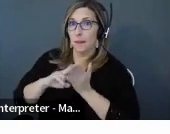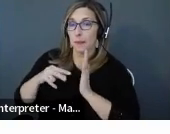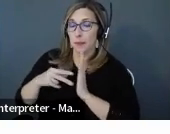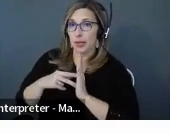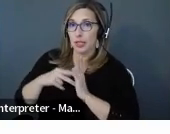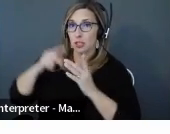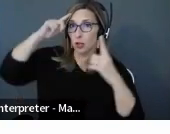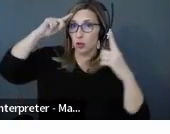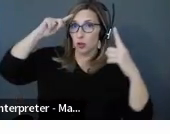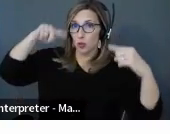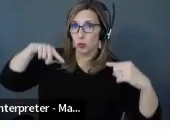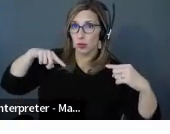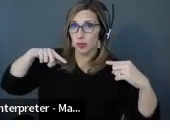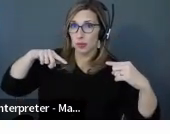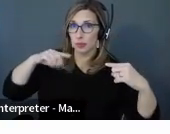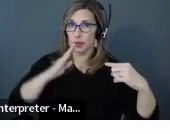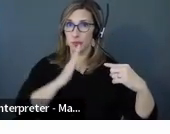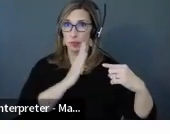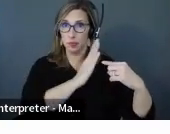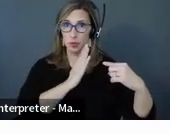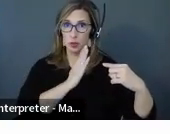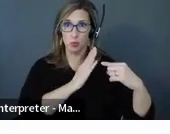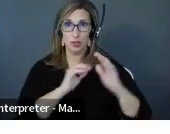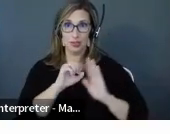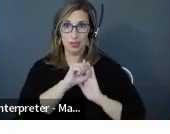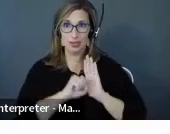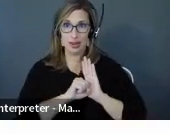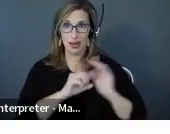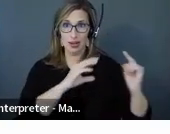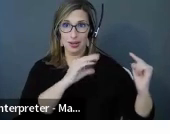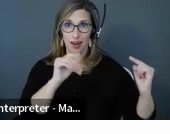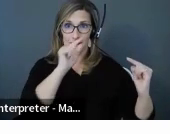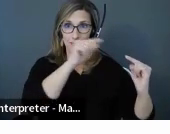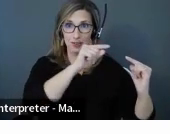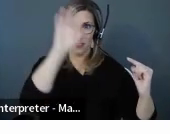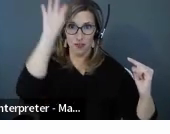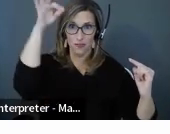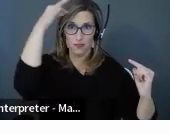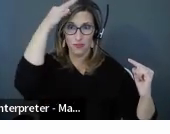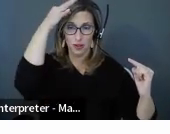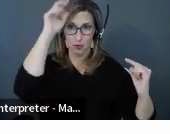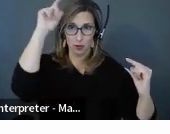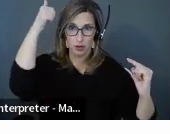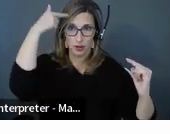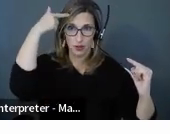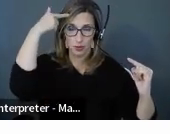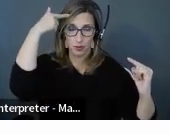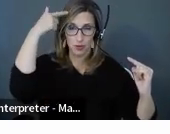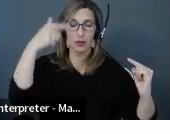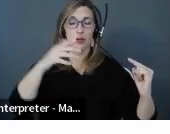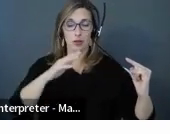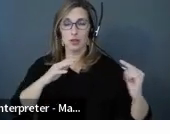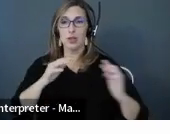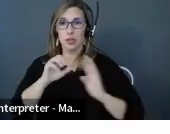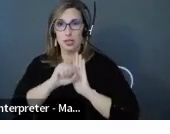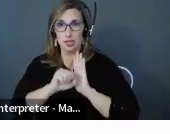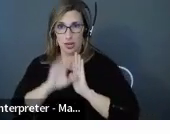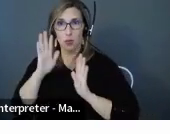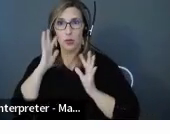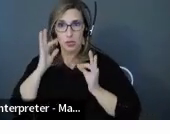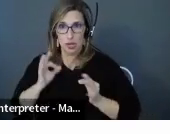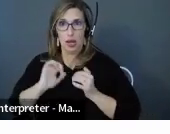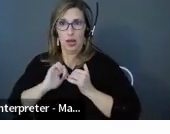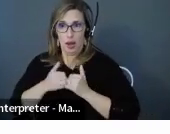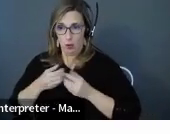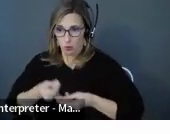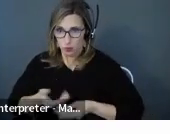and federal government, and it will describe how the state administers its Medicaid program and what